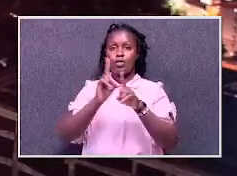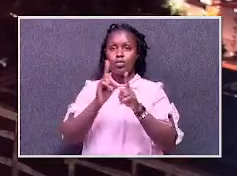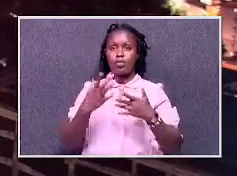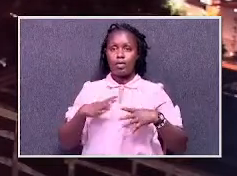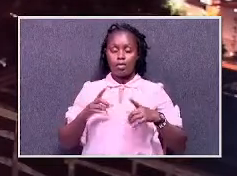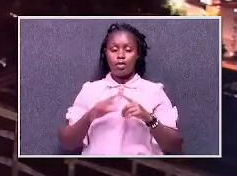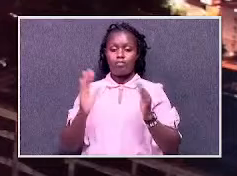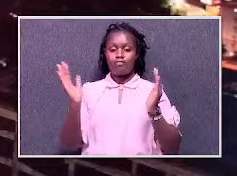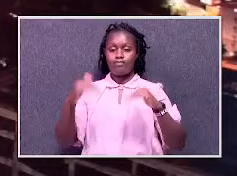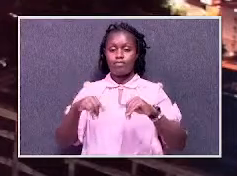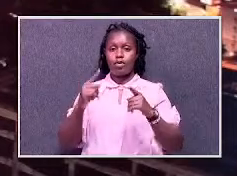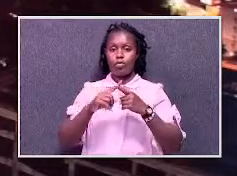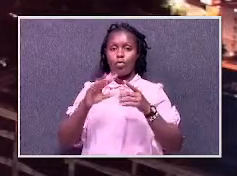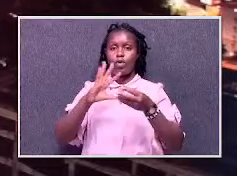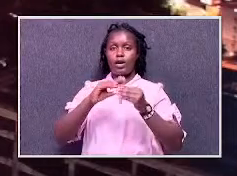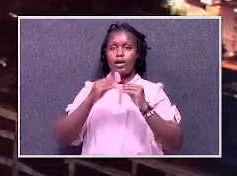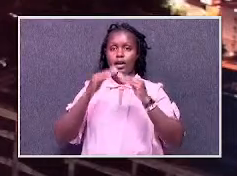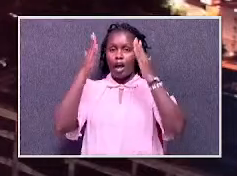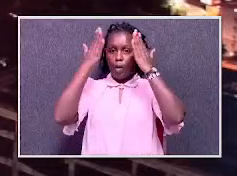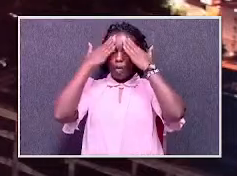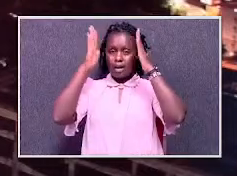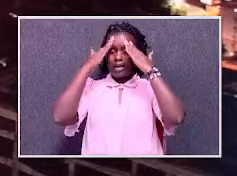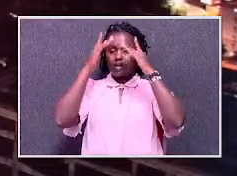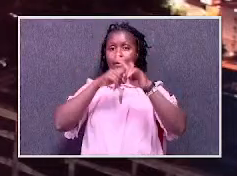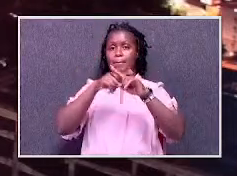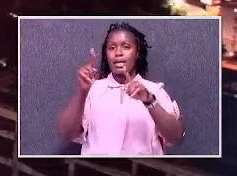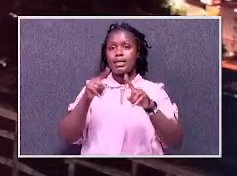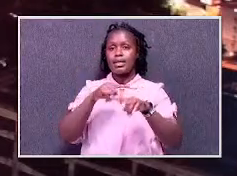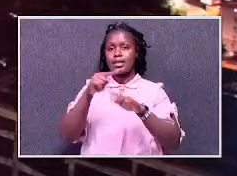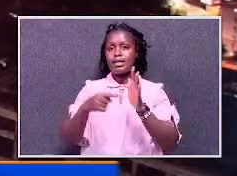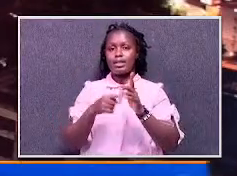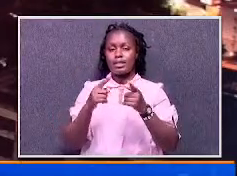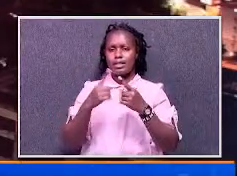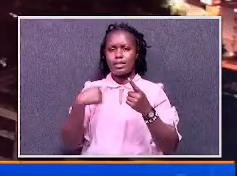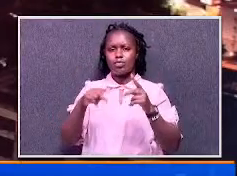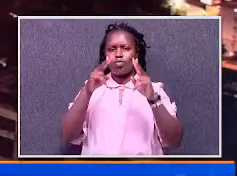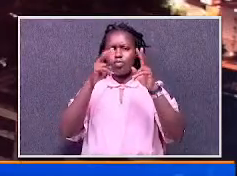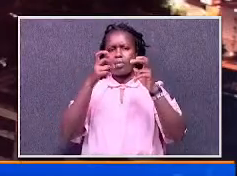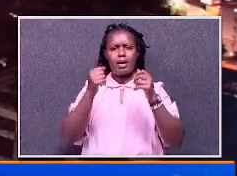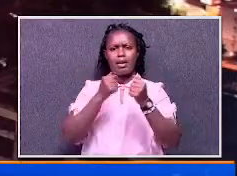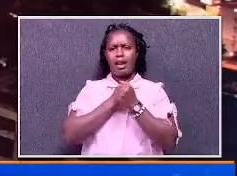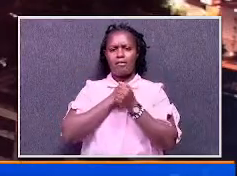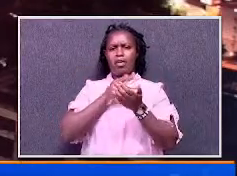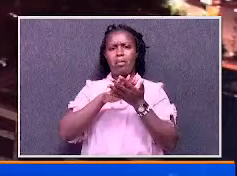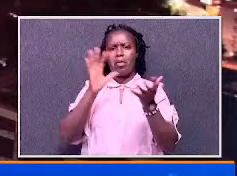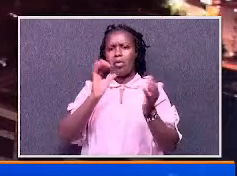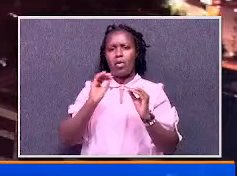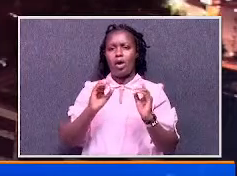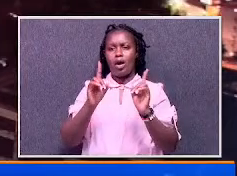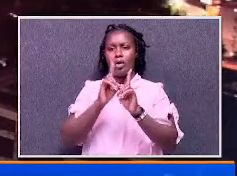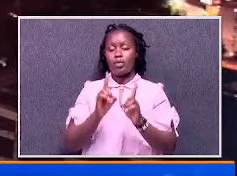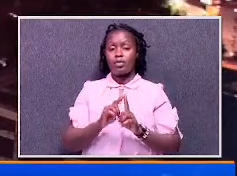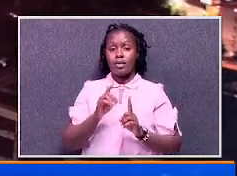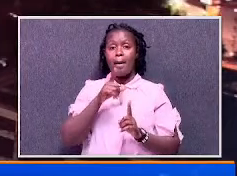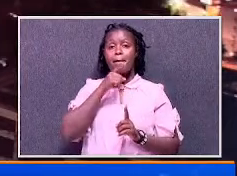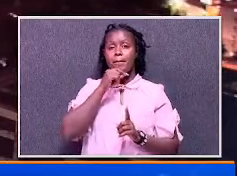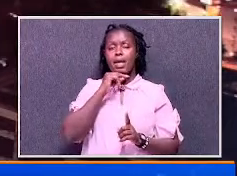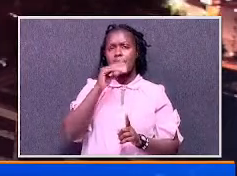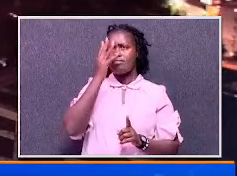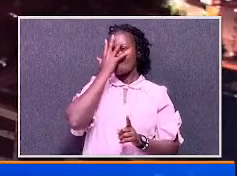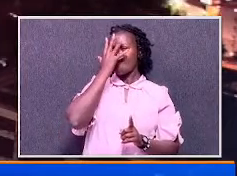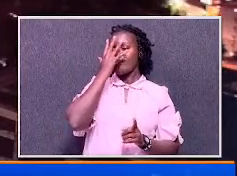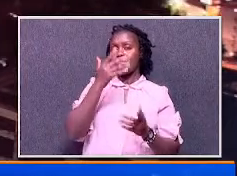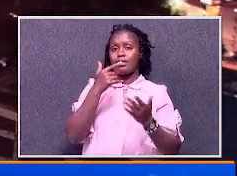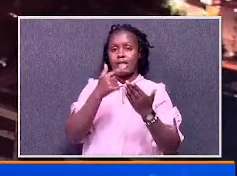awareness about the procedure. However, this is an untouched topic in Kenya and Africa in general, as men shy away from